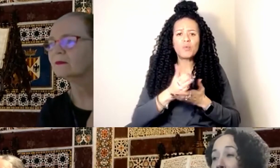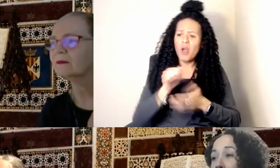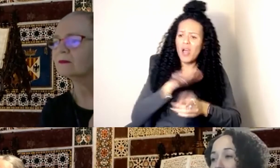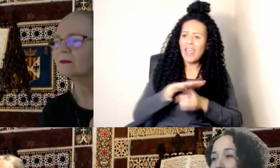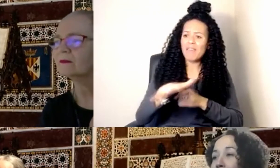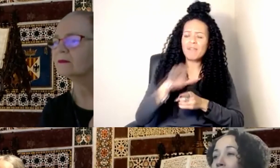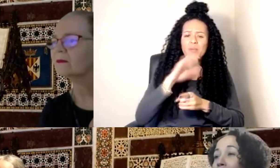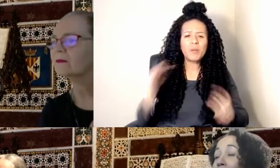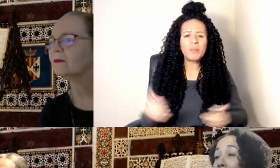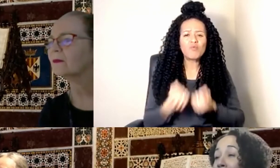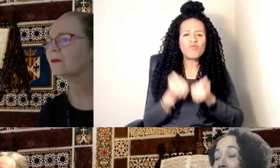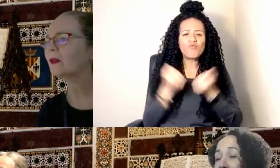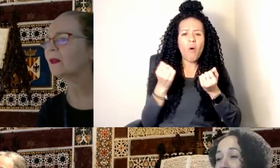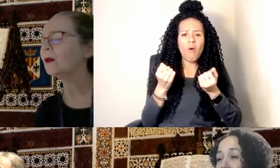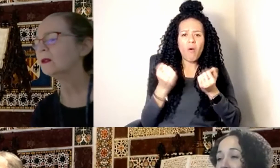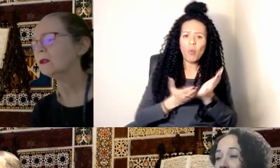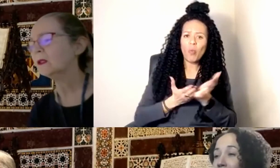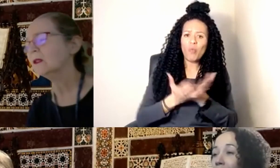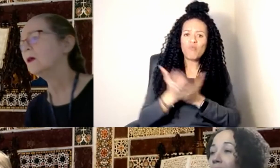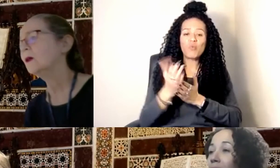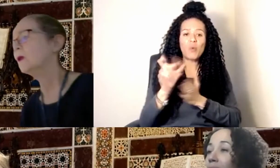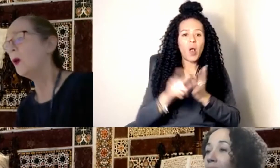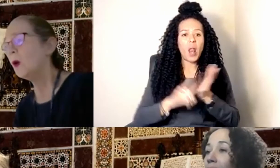strong throughout Columba's life.